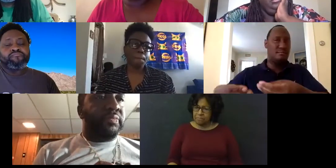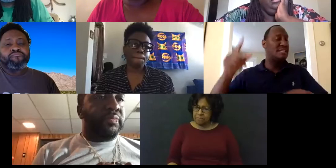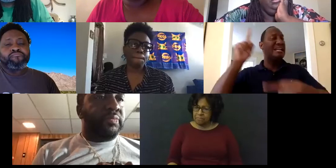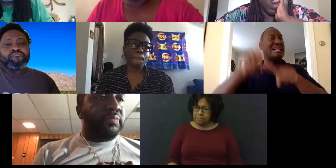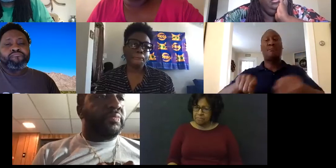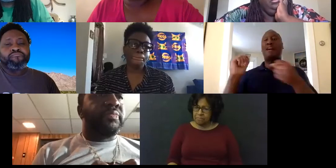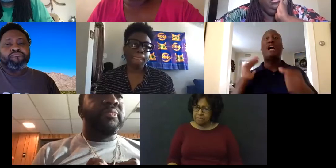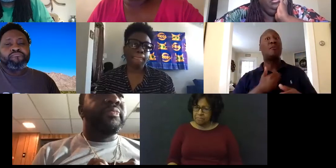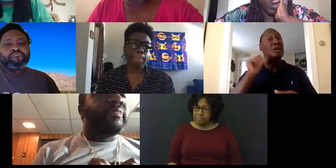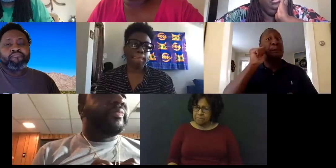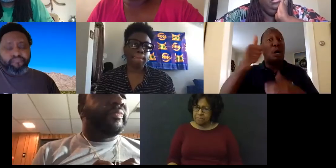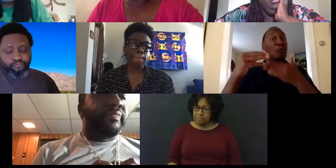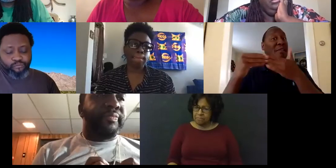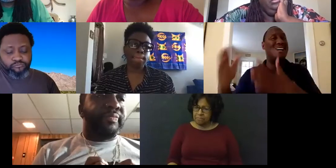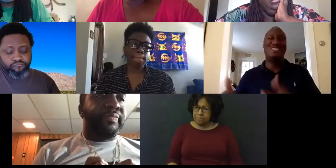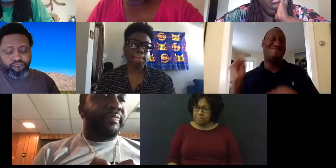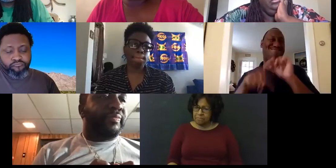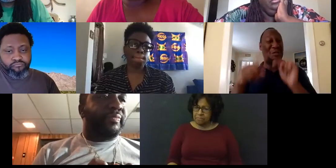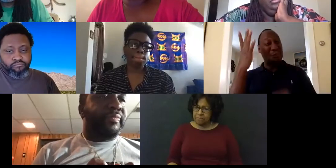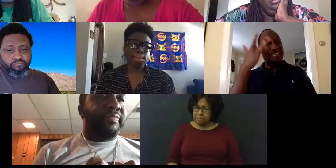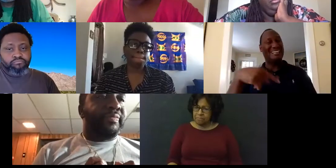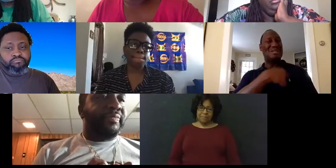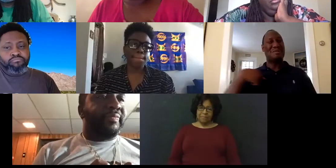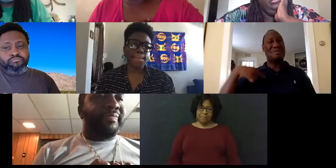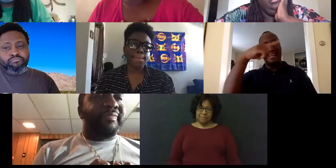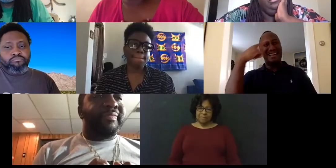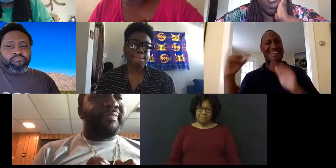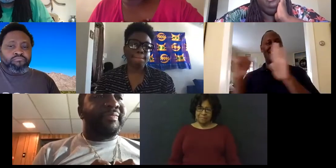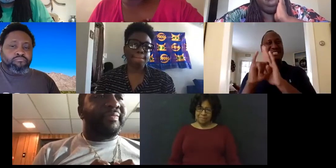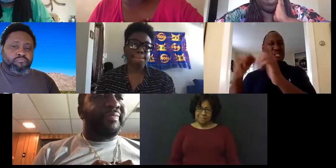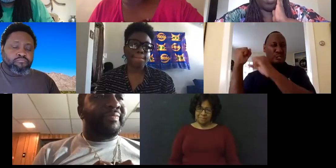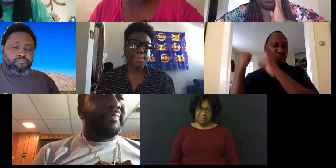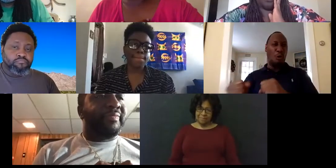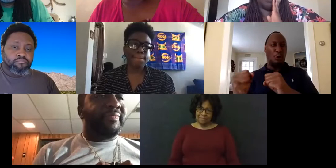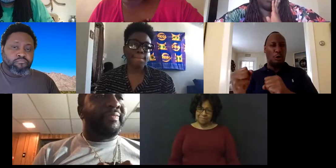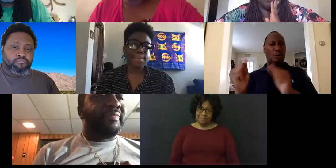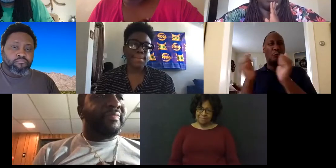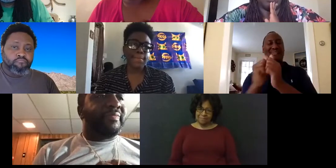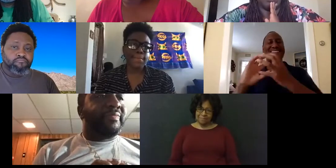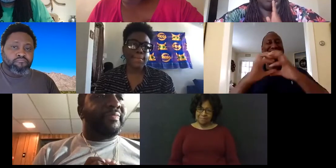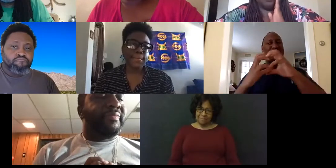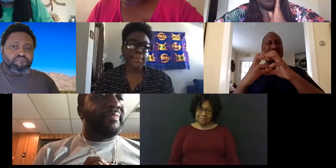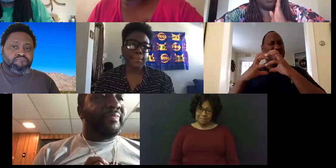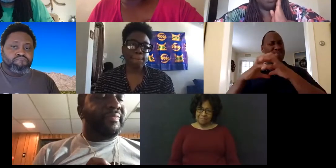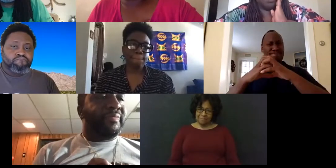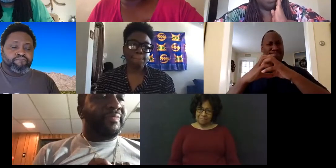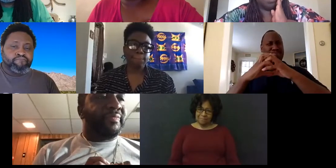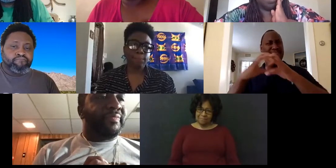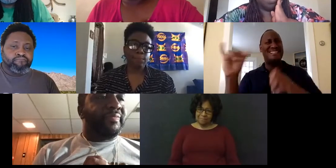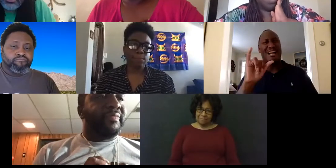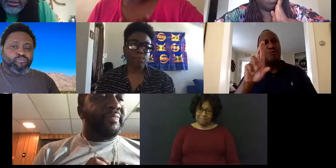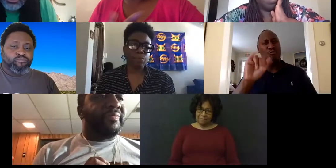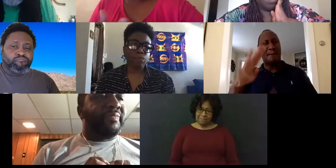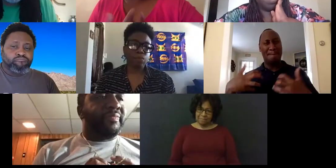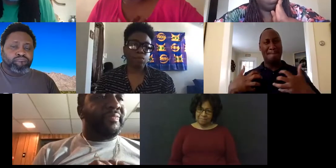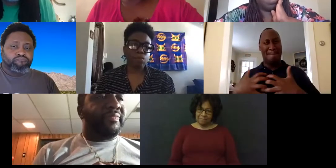break us. They can't break us. They can't hurt us. They can't hurt tomorrow's leaders because we're black. We have a strong identity